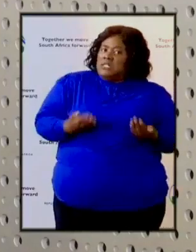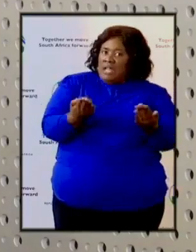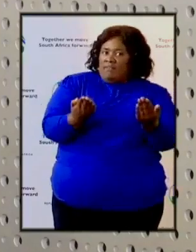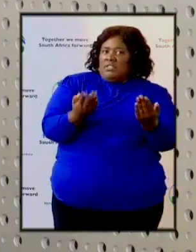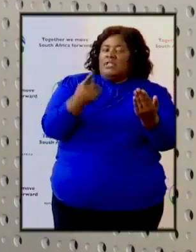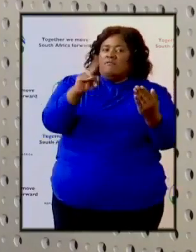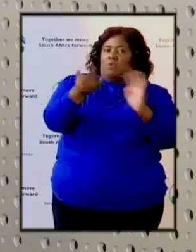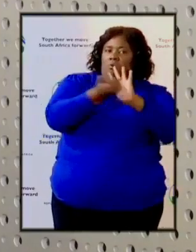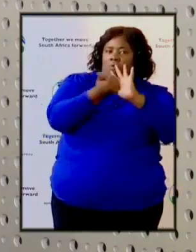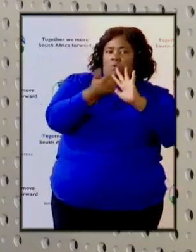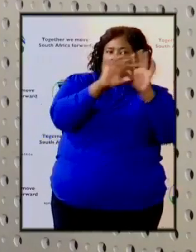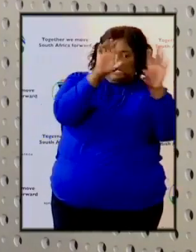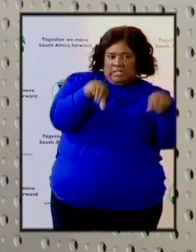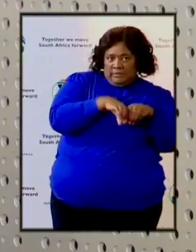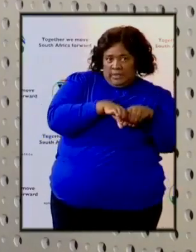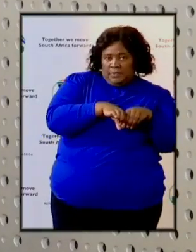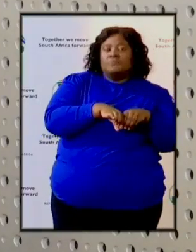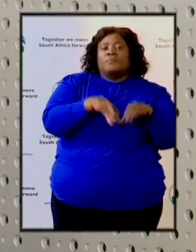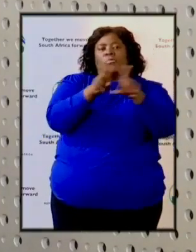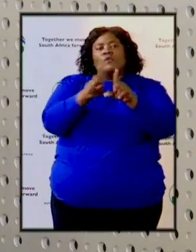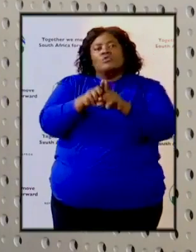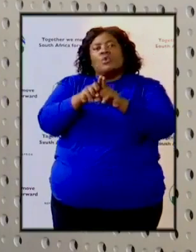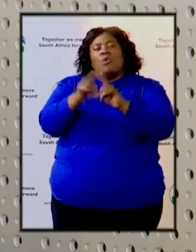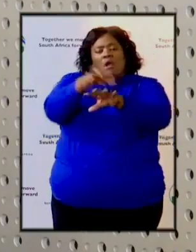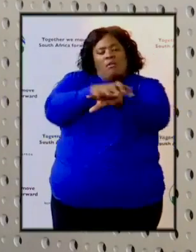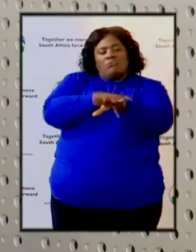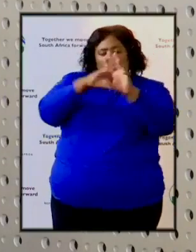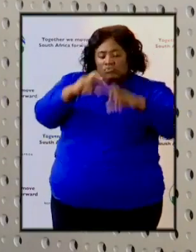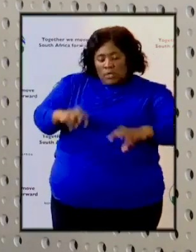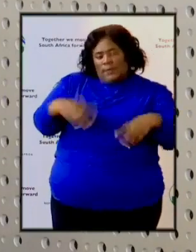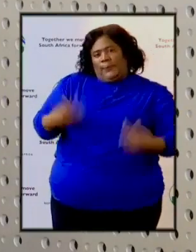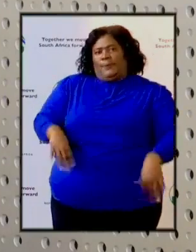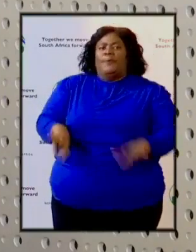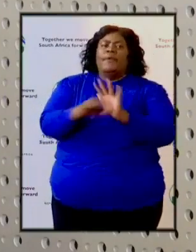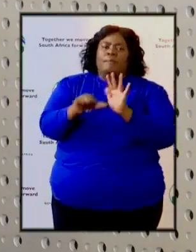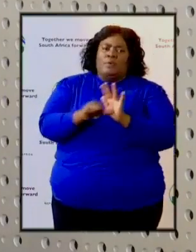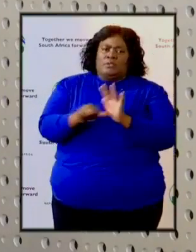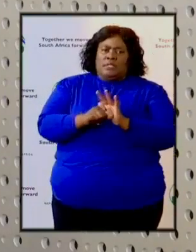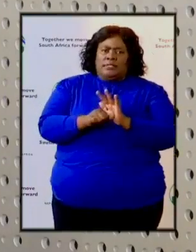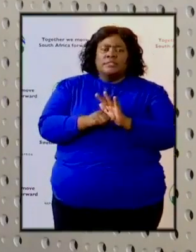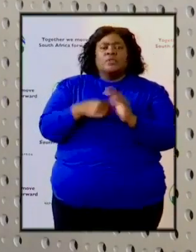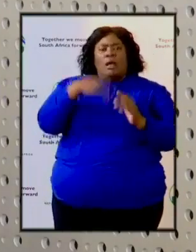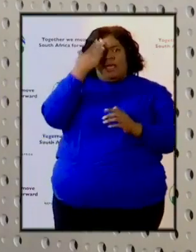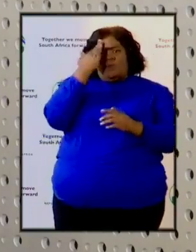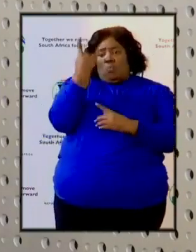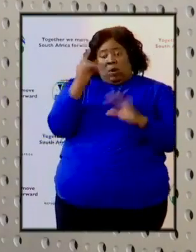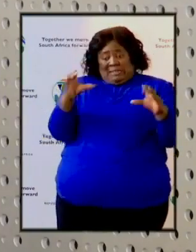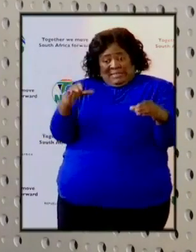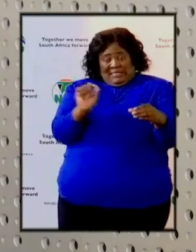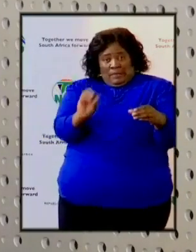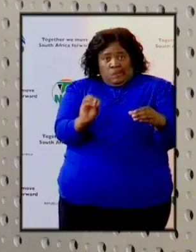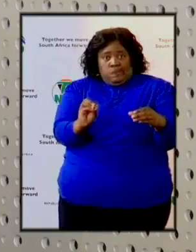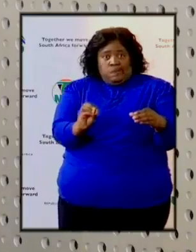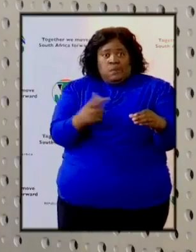continue. Also, research, agricultural research, is very important. I know there's one sector that there had